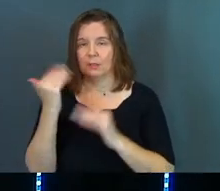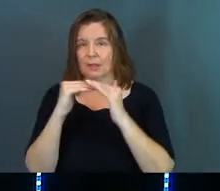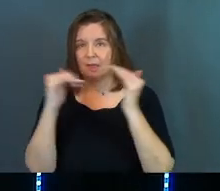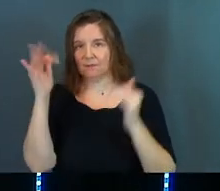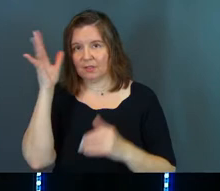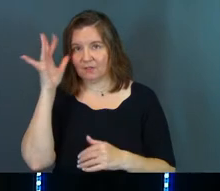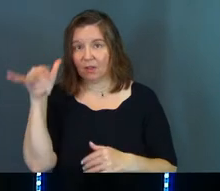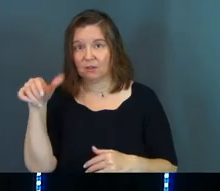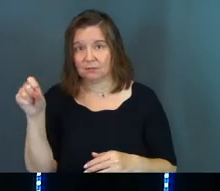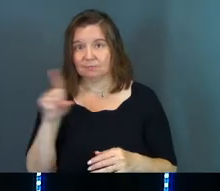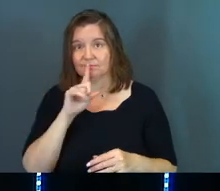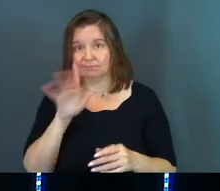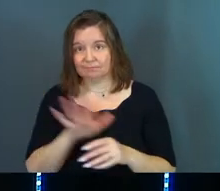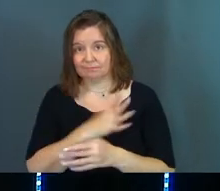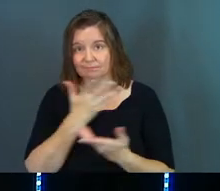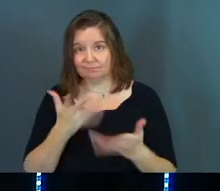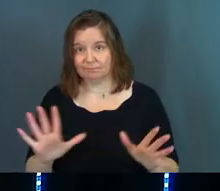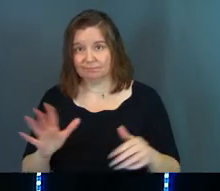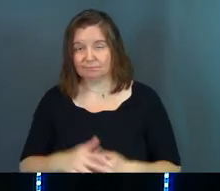Heavenly Father.